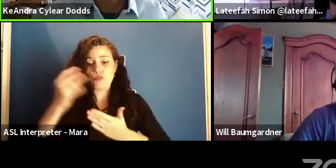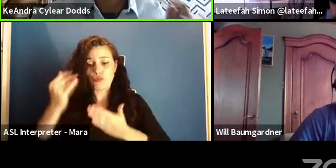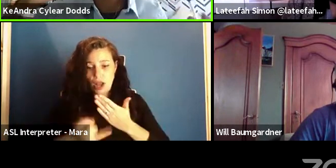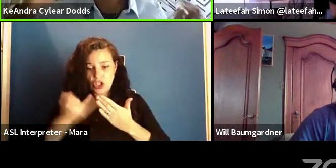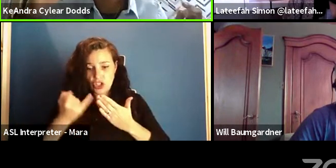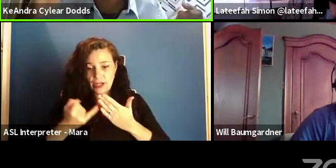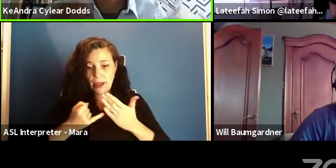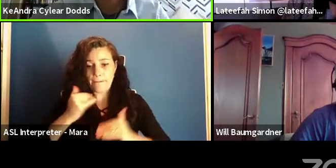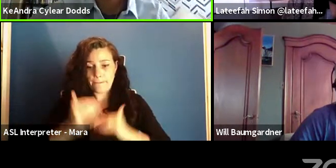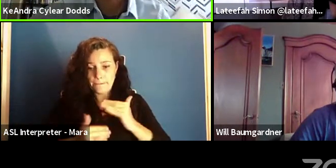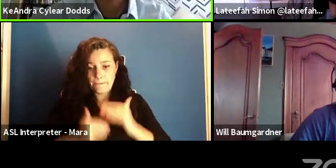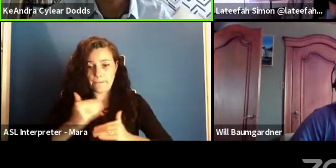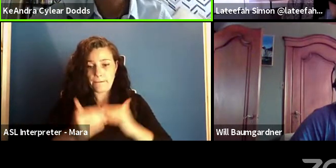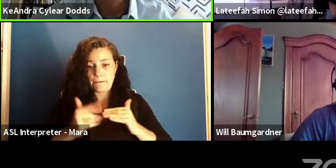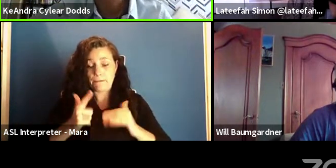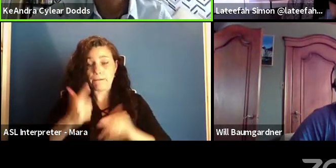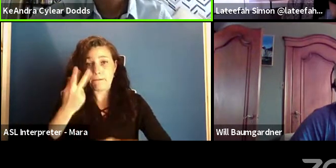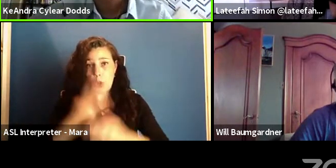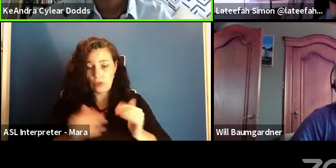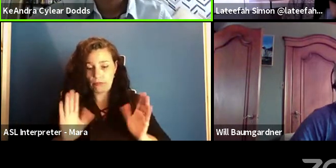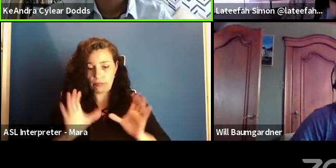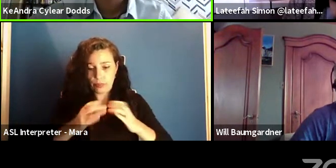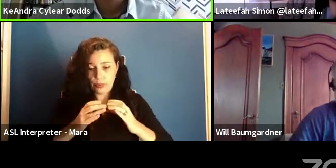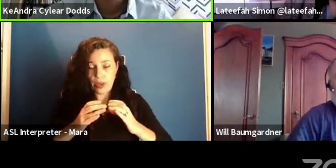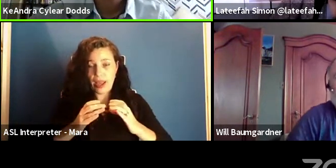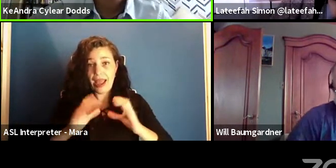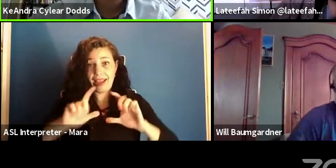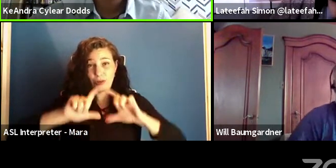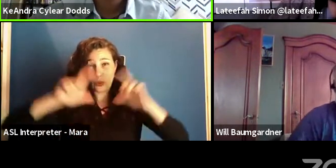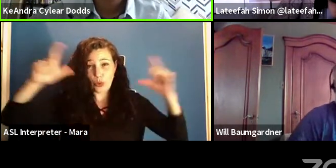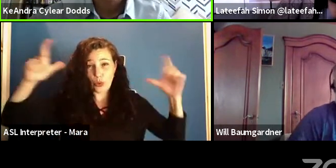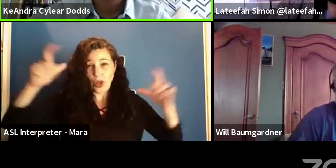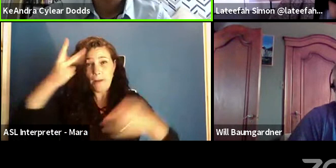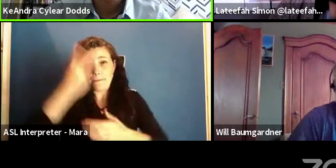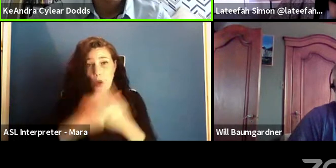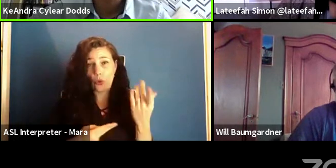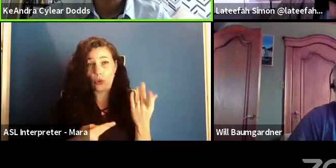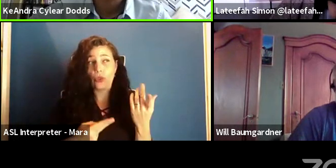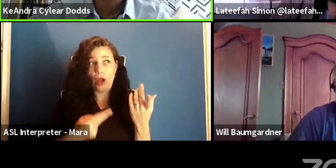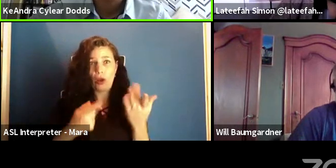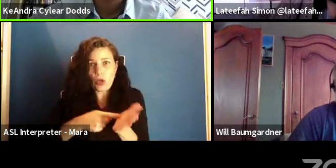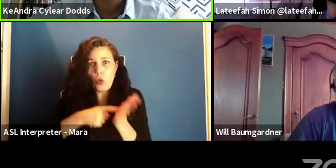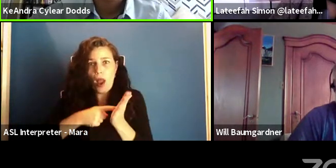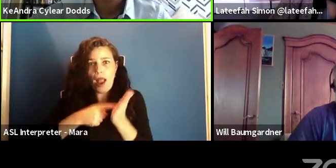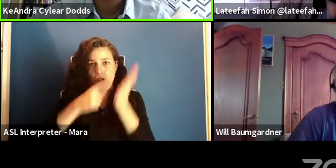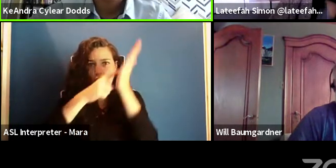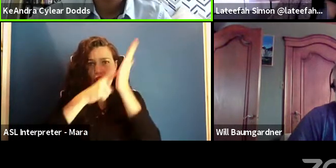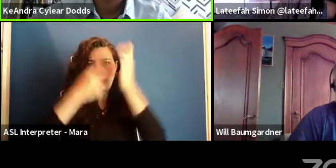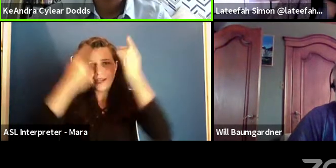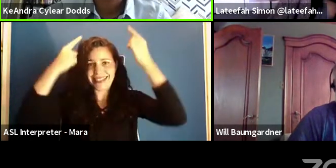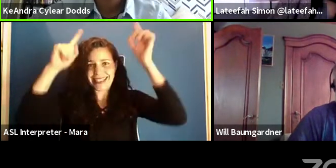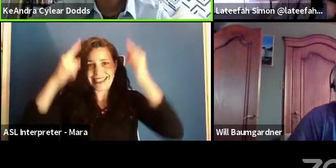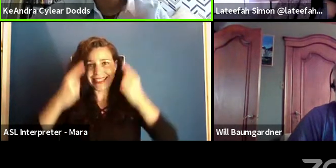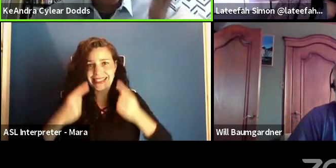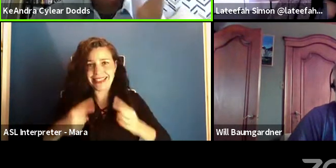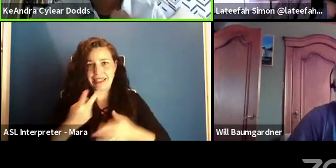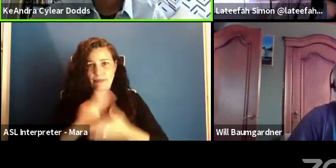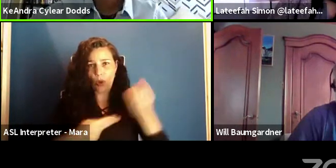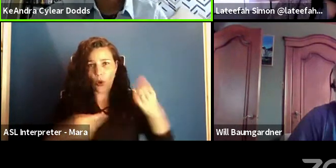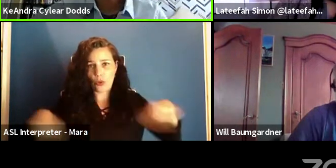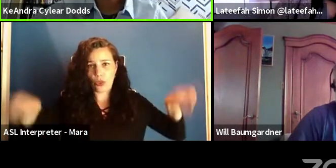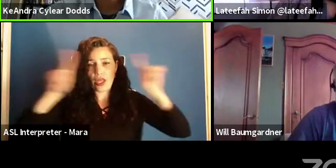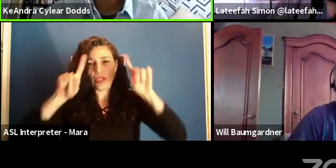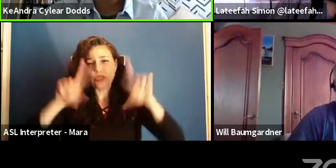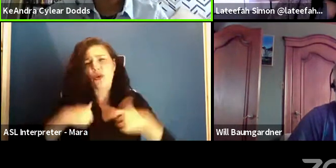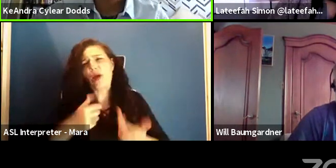I think you have to do both to be successful. So much more to come, but I do look forward to talking. I would